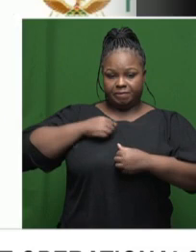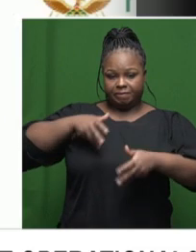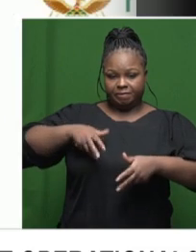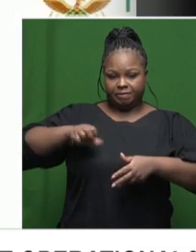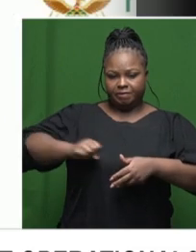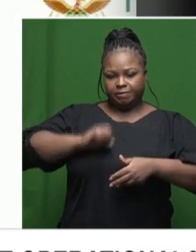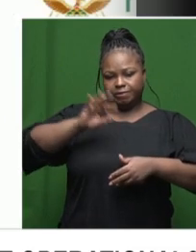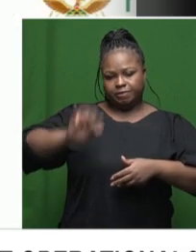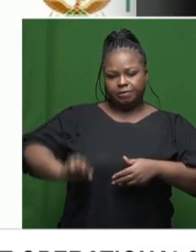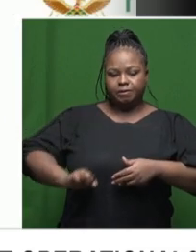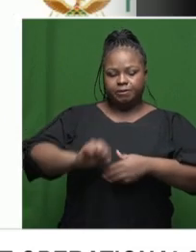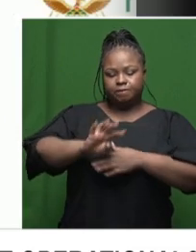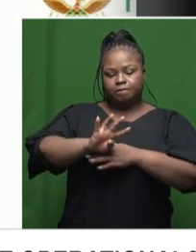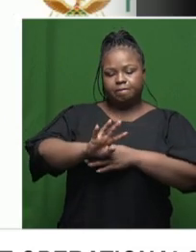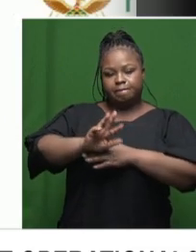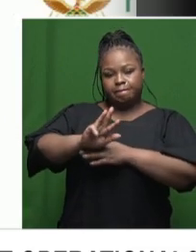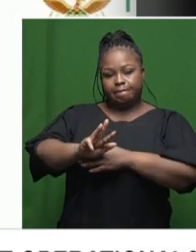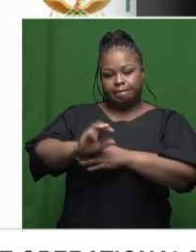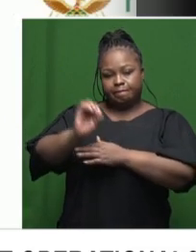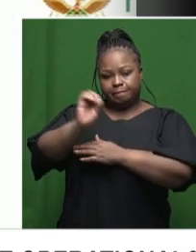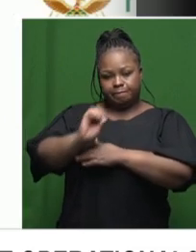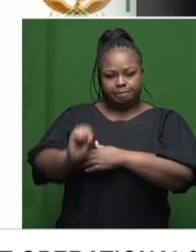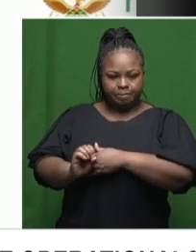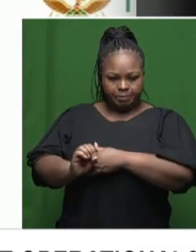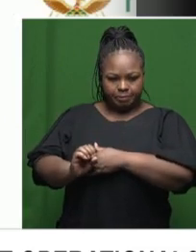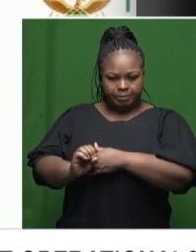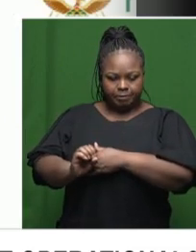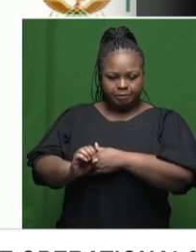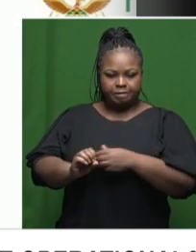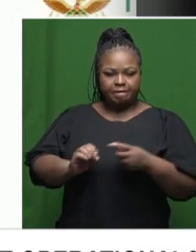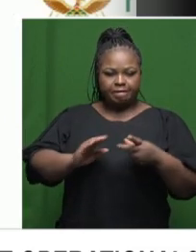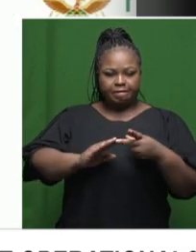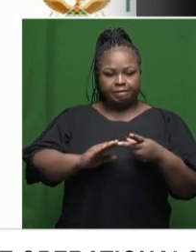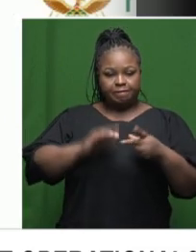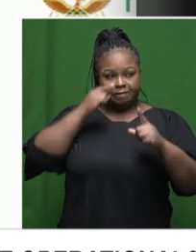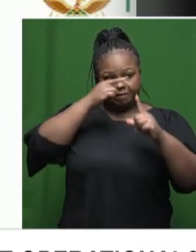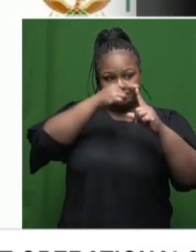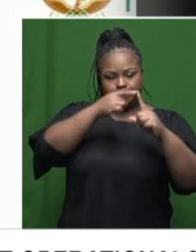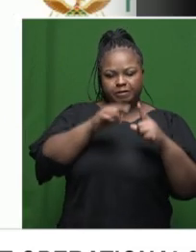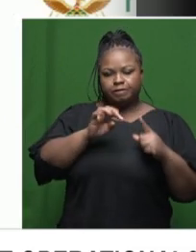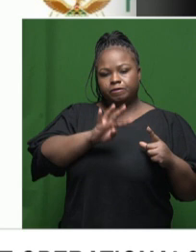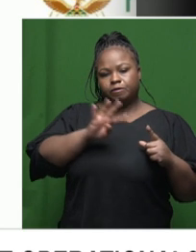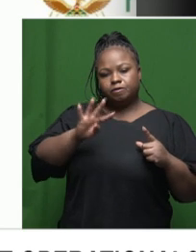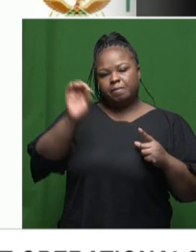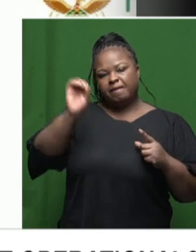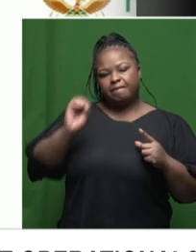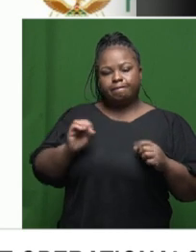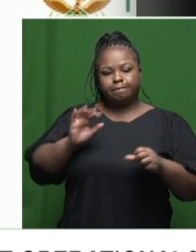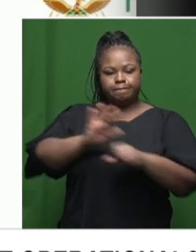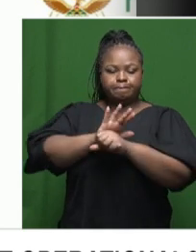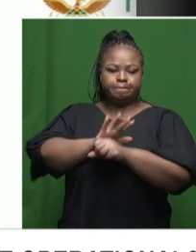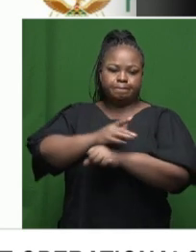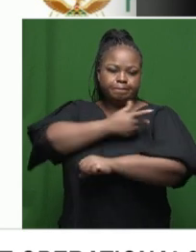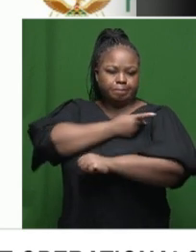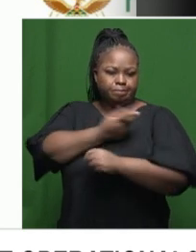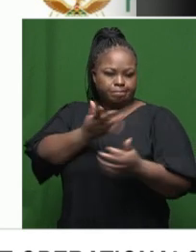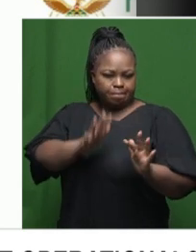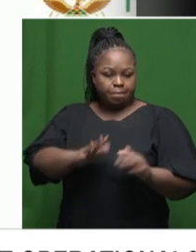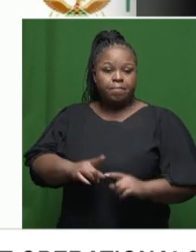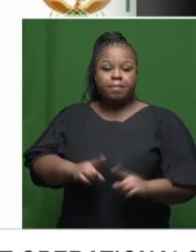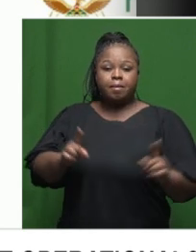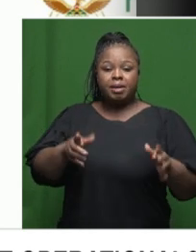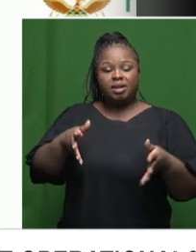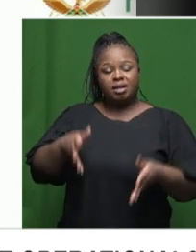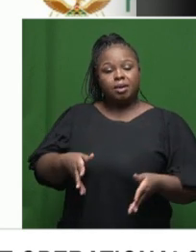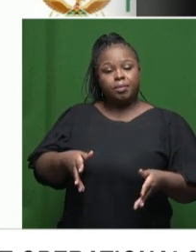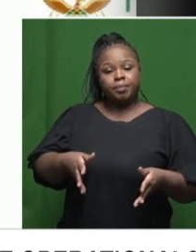around 49% of the target population, and 44% are fully vaccinated. But the bottom line here is